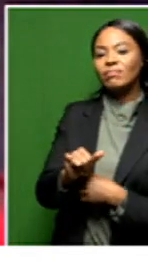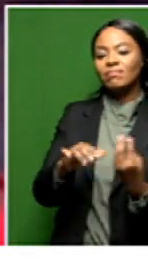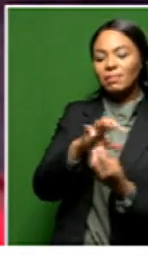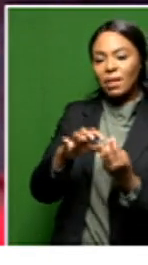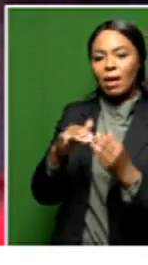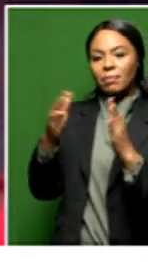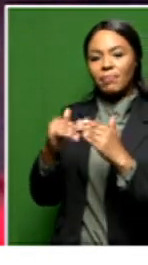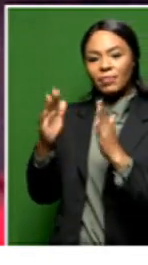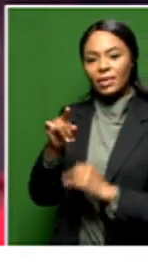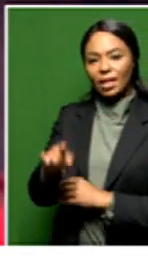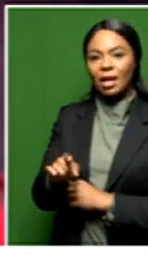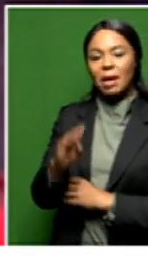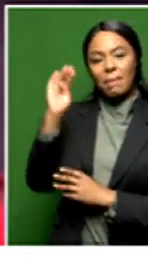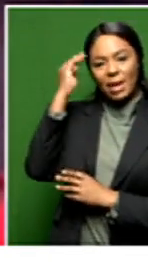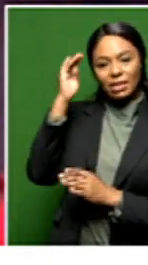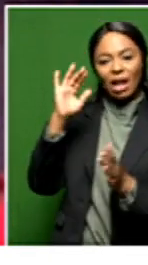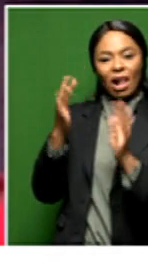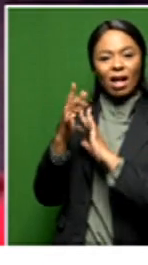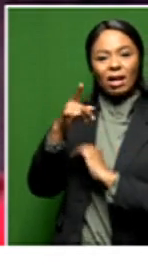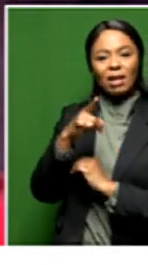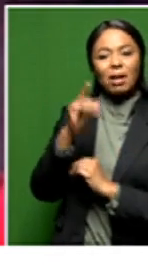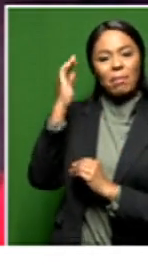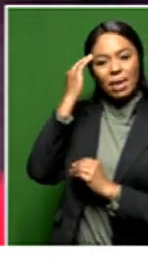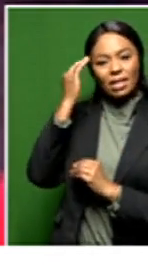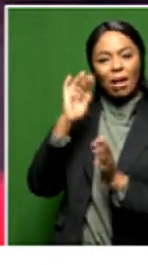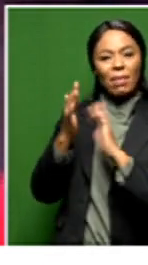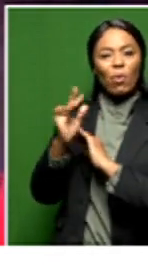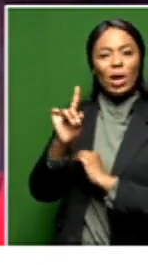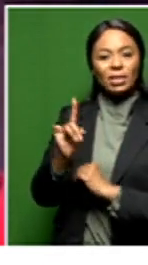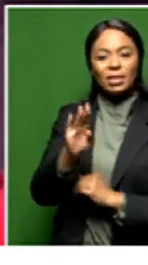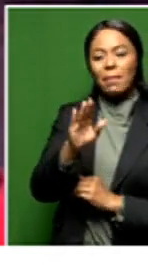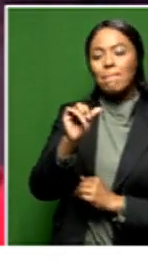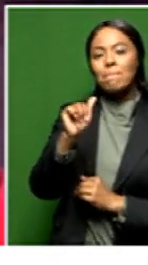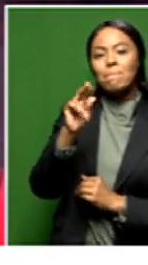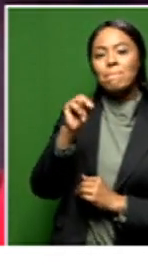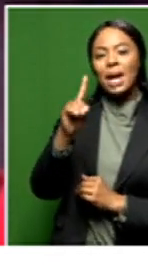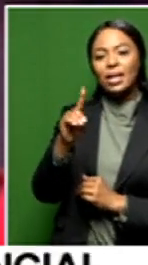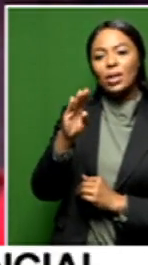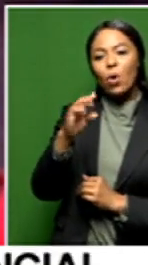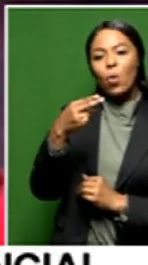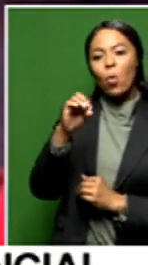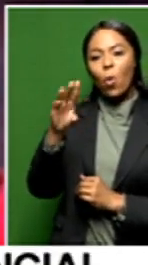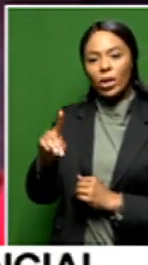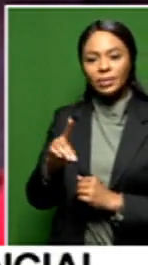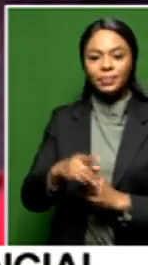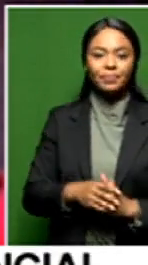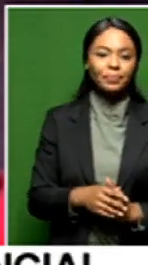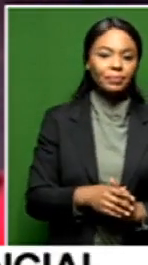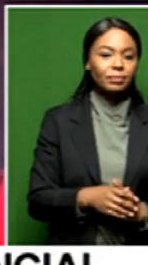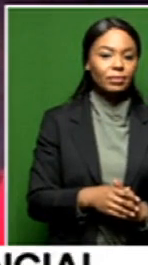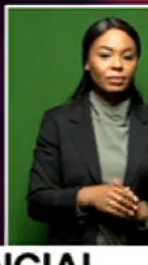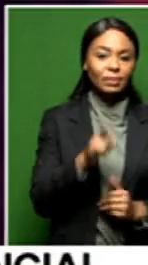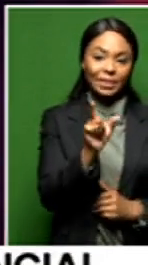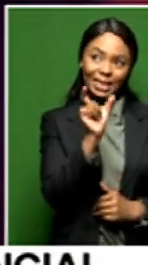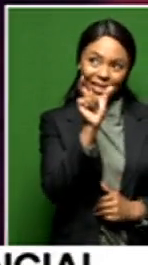mental bandwidth? Perhaps you can start by telling us what mental bandwidth is. So I must admit, I never knew this term